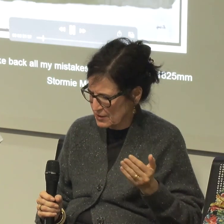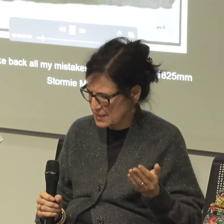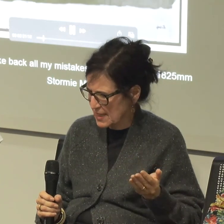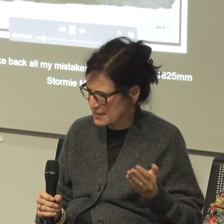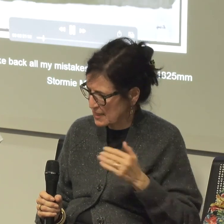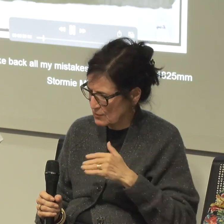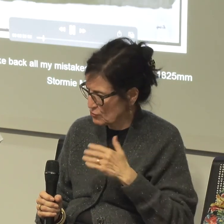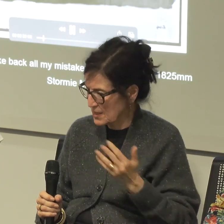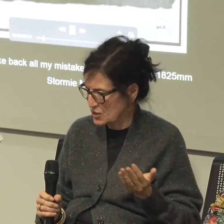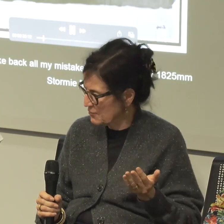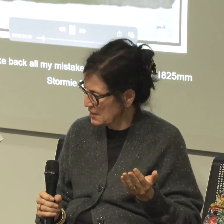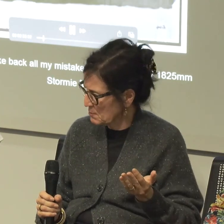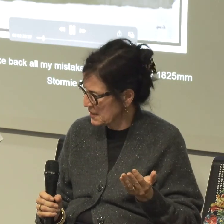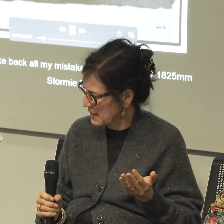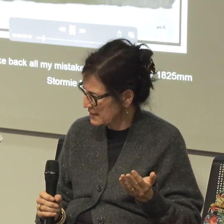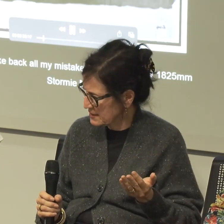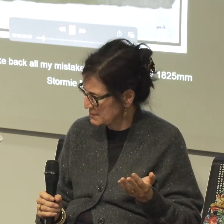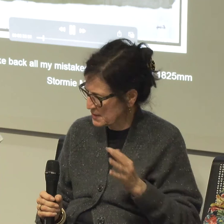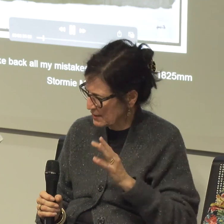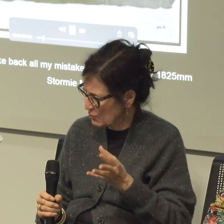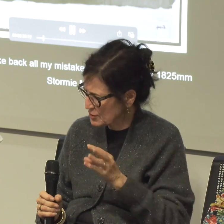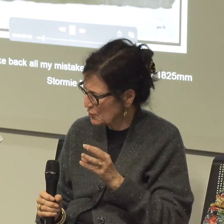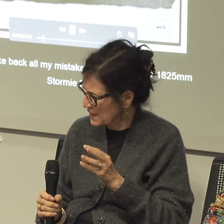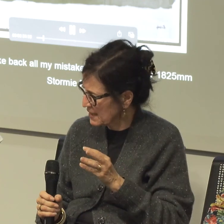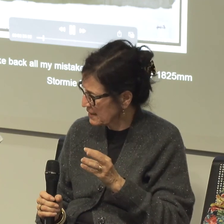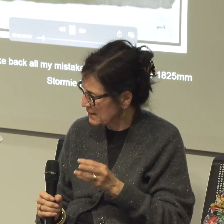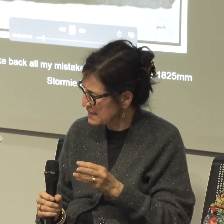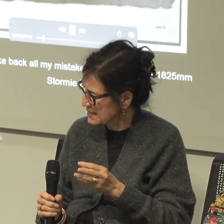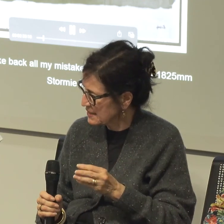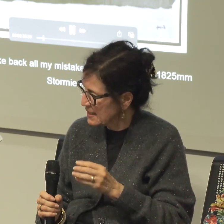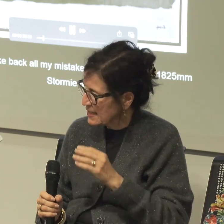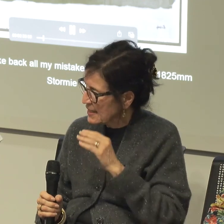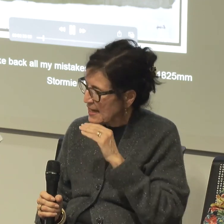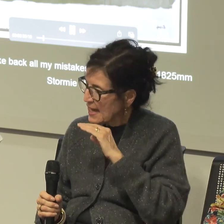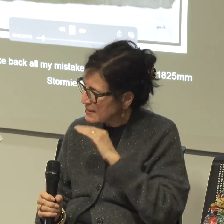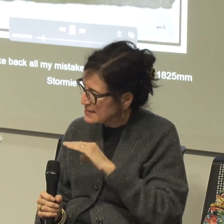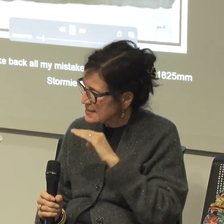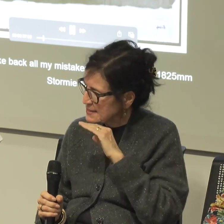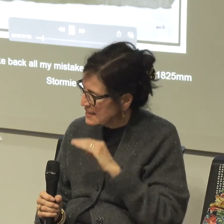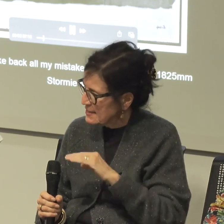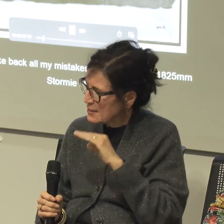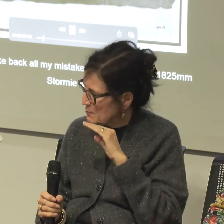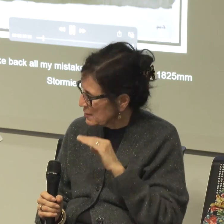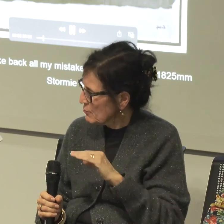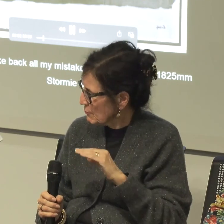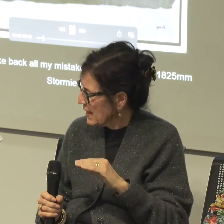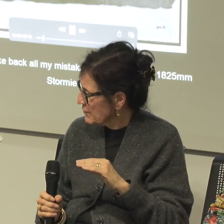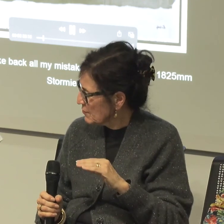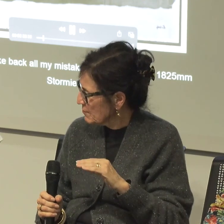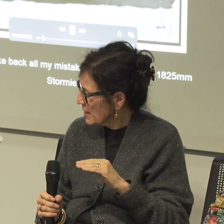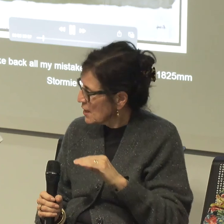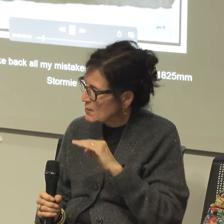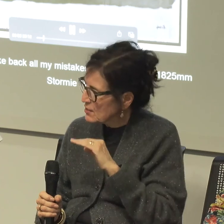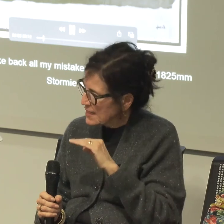know, the dark side or just generally being an artist, but they cross over here, and that is that artists need people around